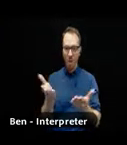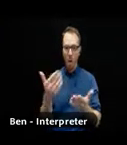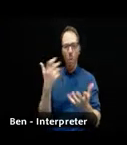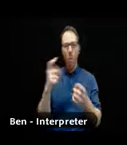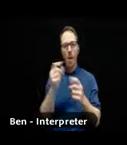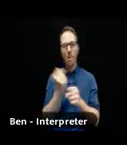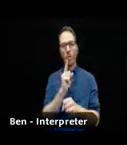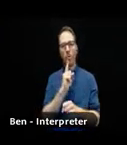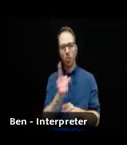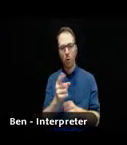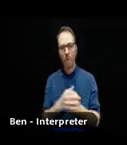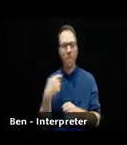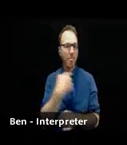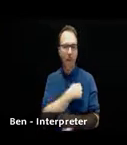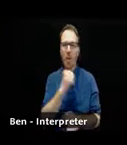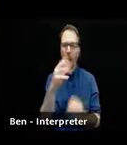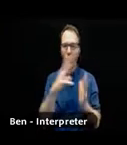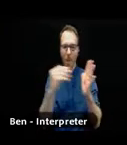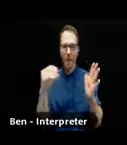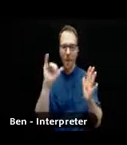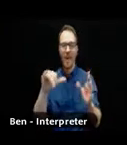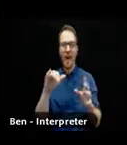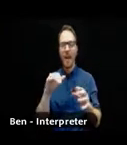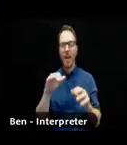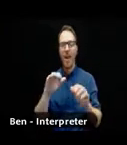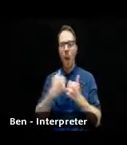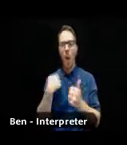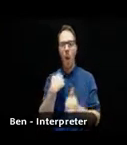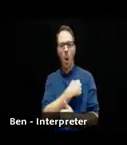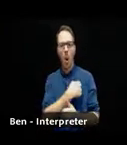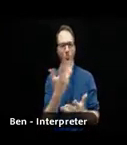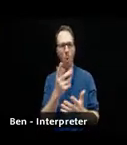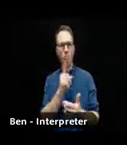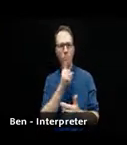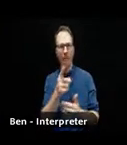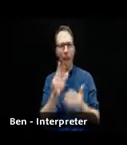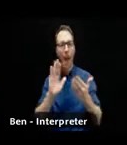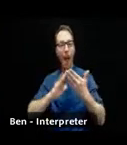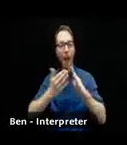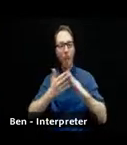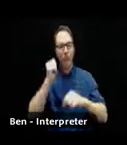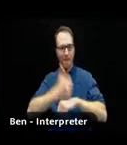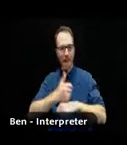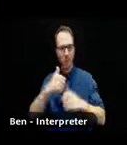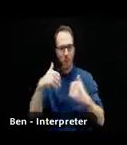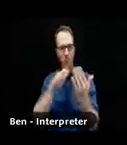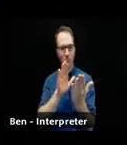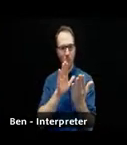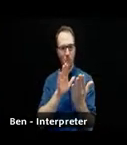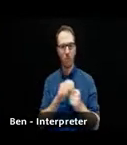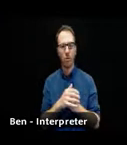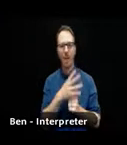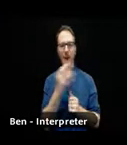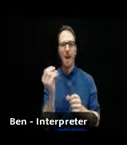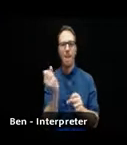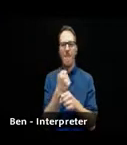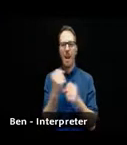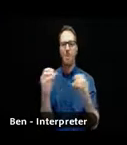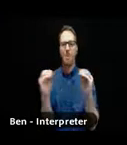sure that we're not replicating that in the way in which we're taking what is ultimately a community-based approach and making it